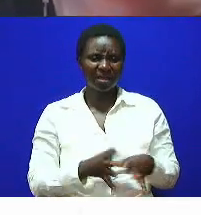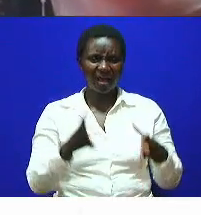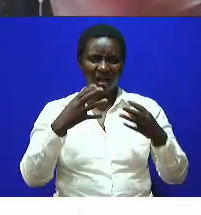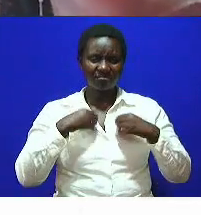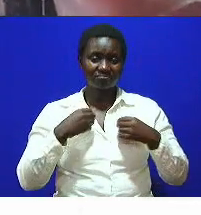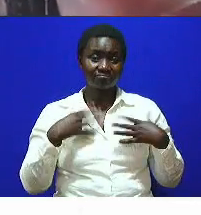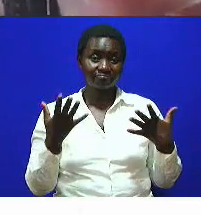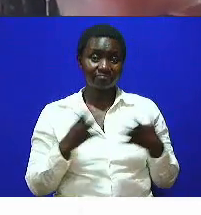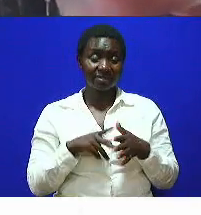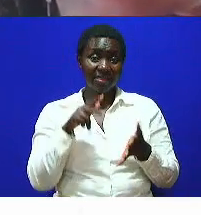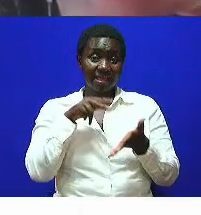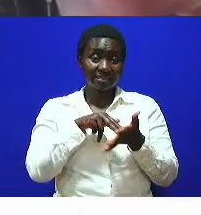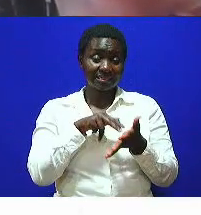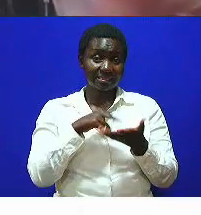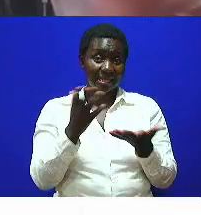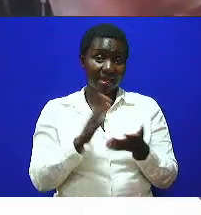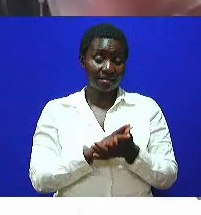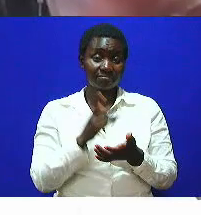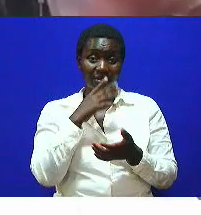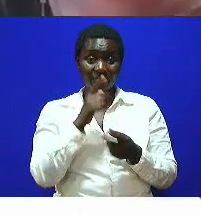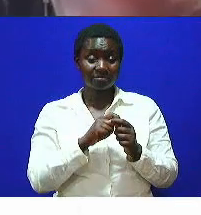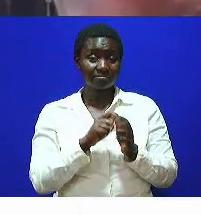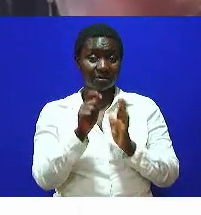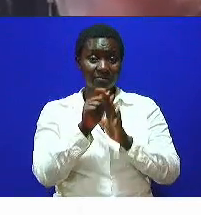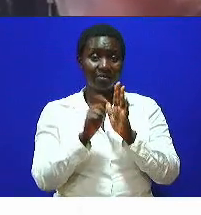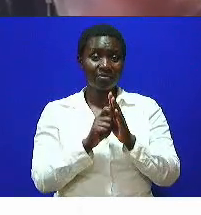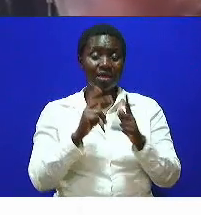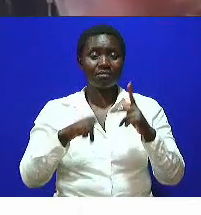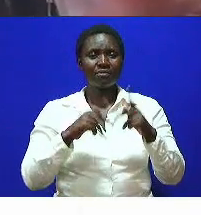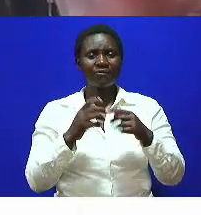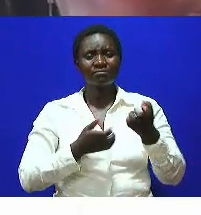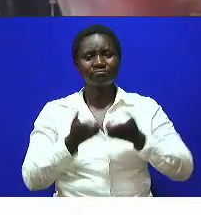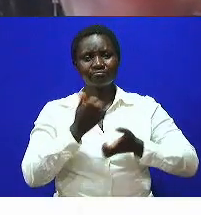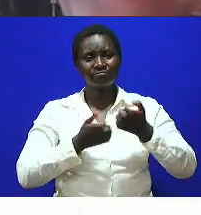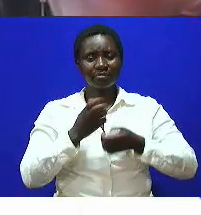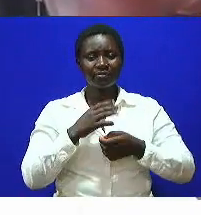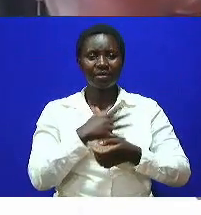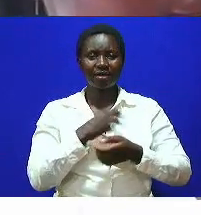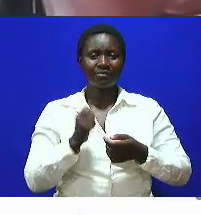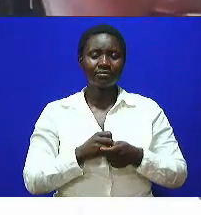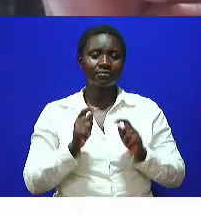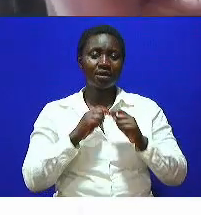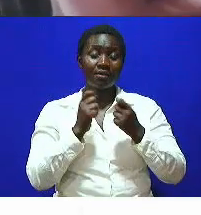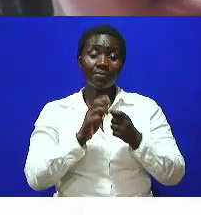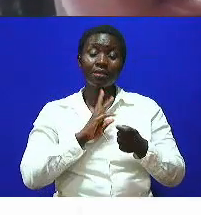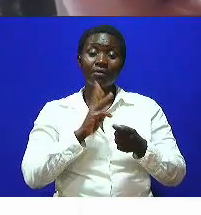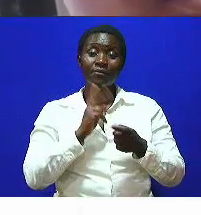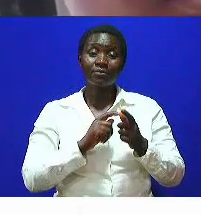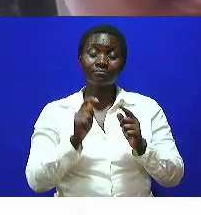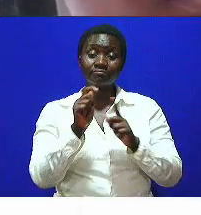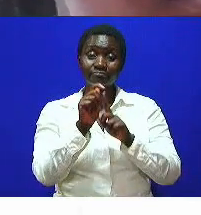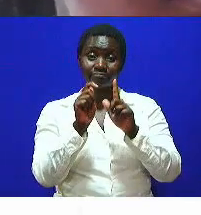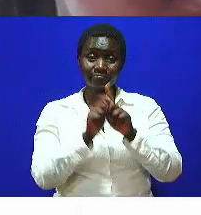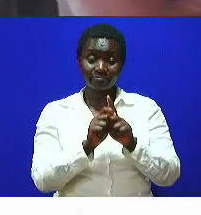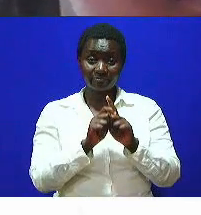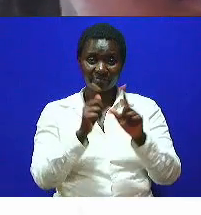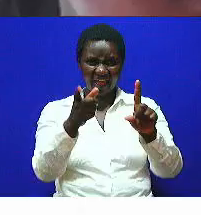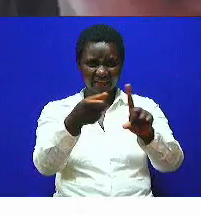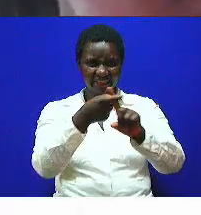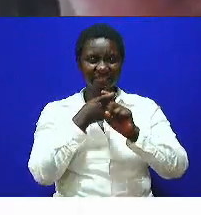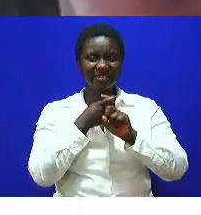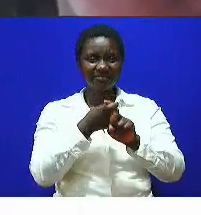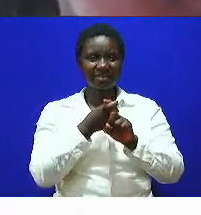pillar in this county in terms of defining the progress, economic progress and driving the wheel in terms of us achieving our